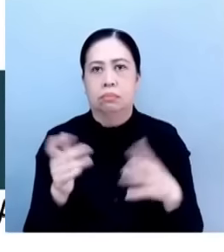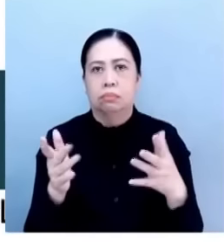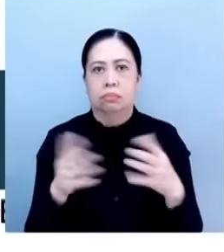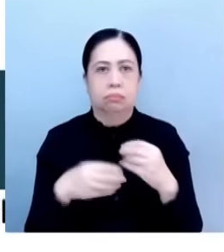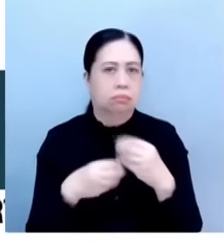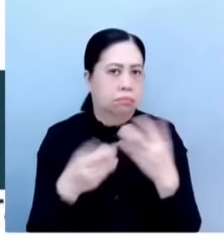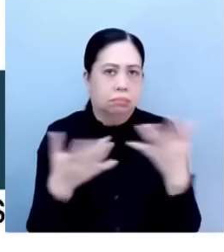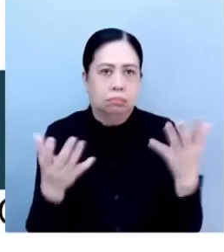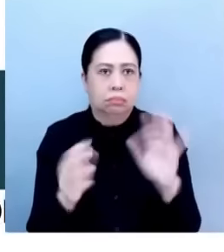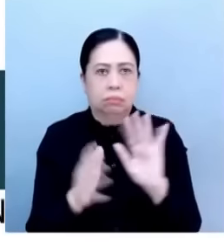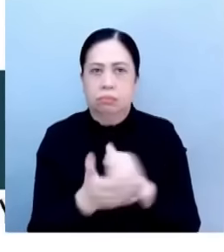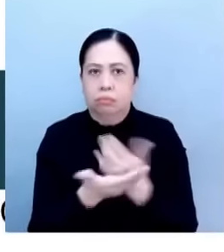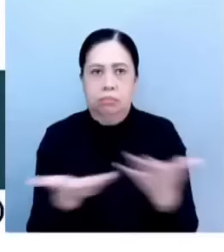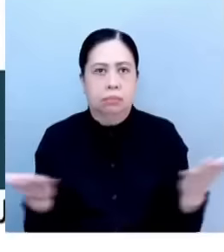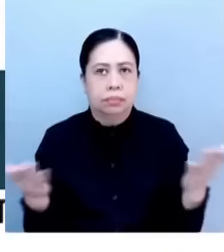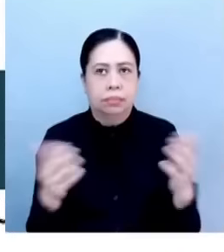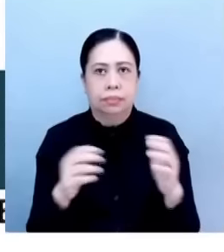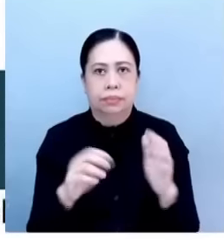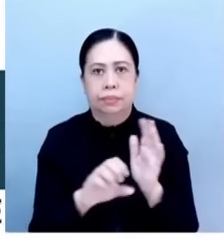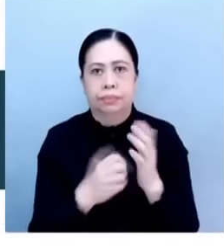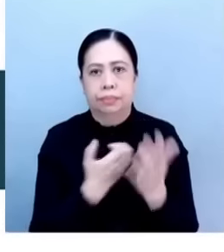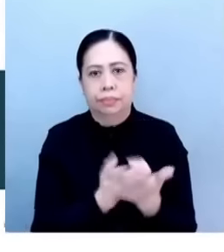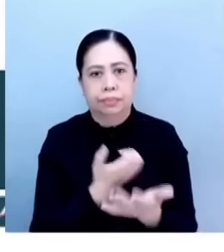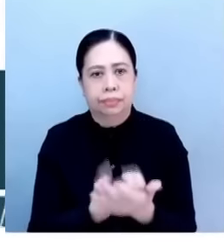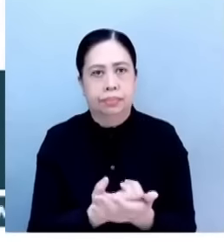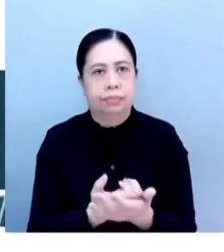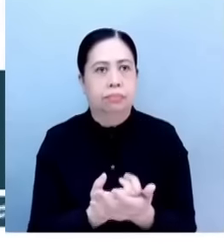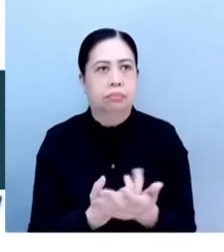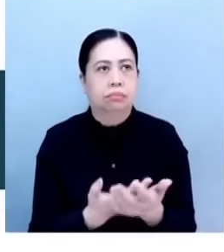and all the economic